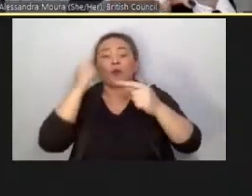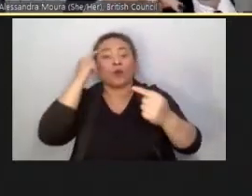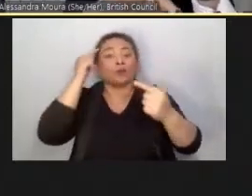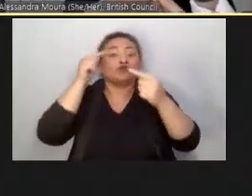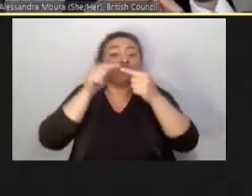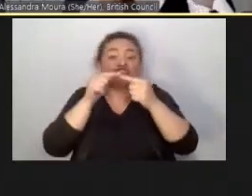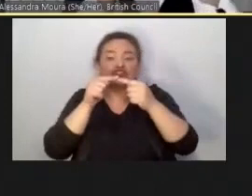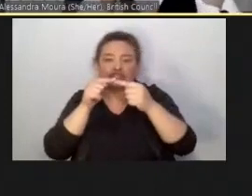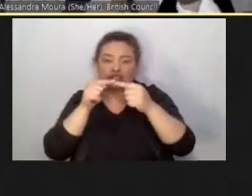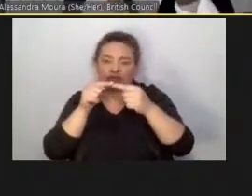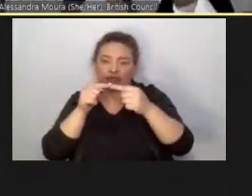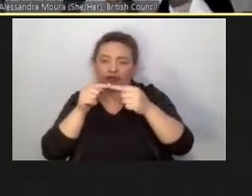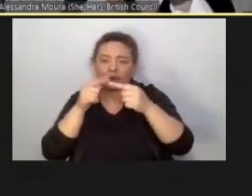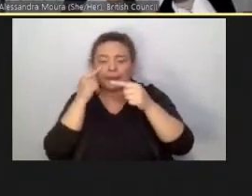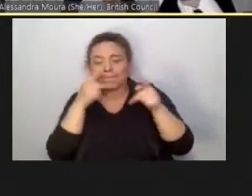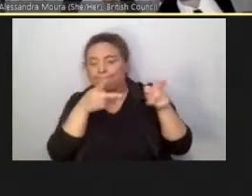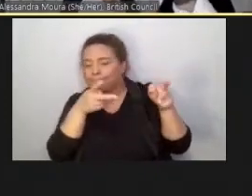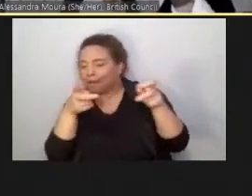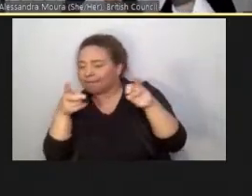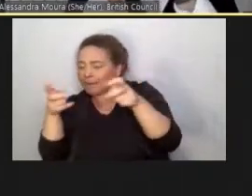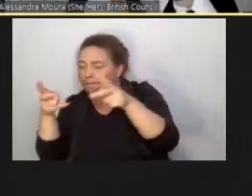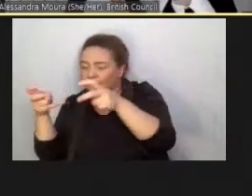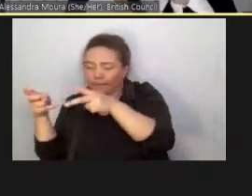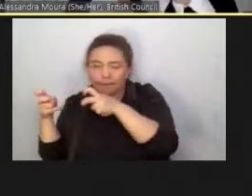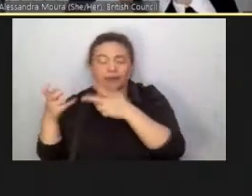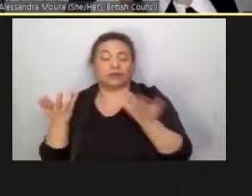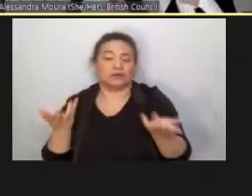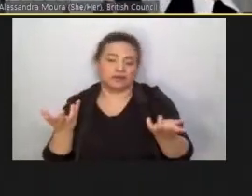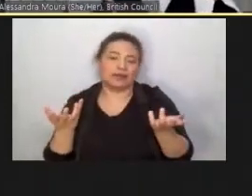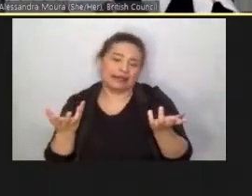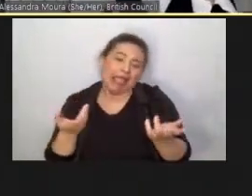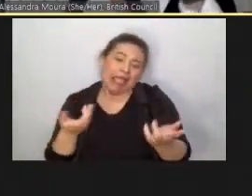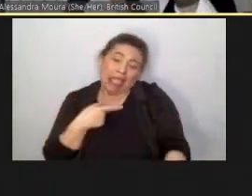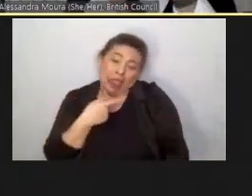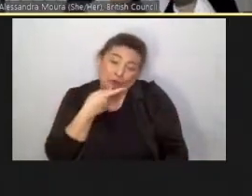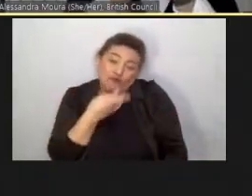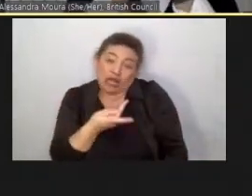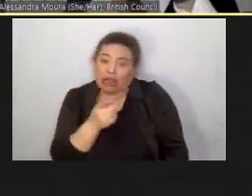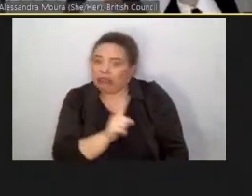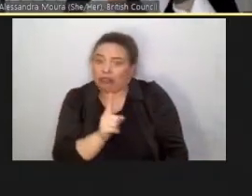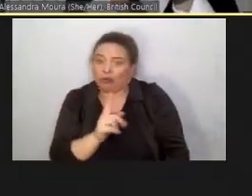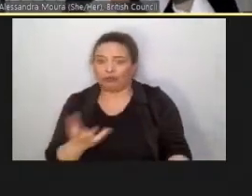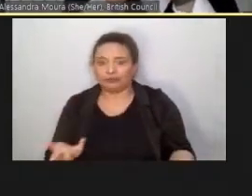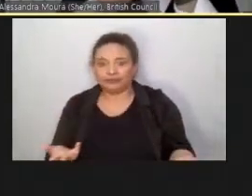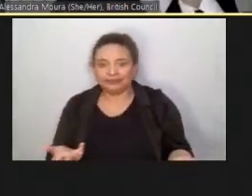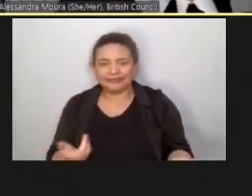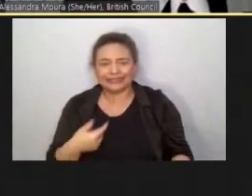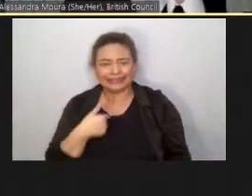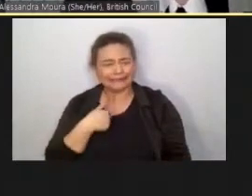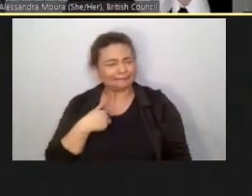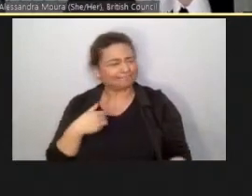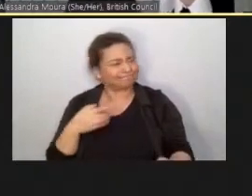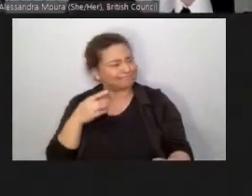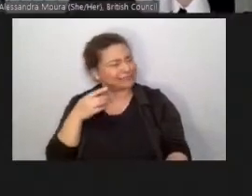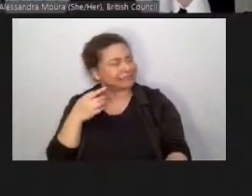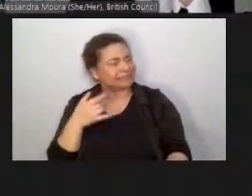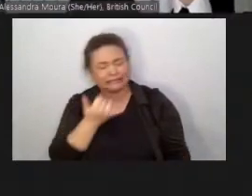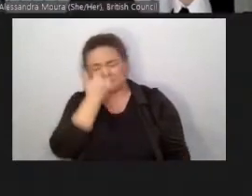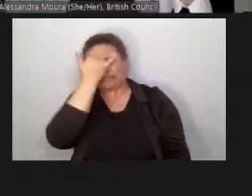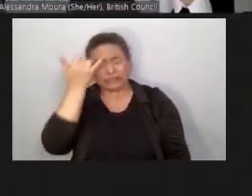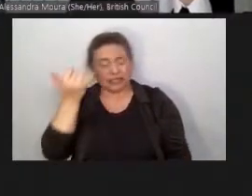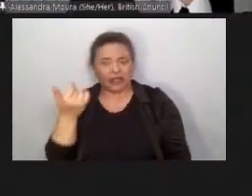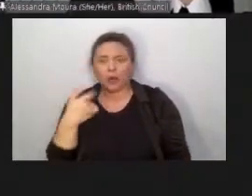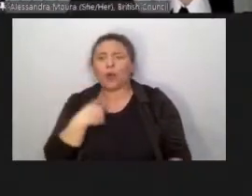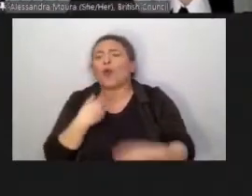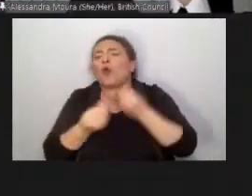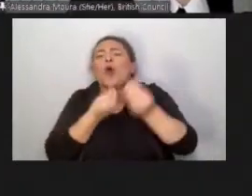no for that one. So this puzzles me. How can I get better on the strategy? Yeah, it's a